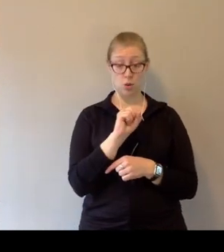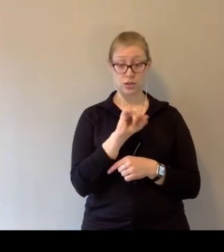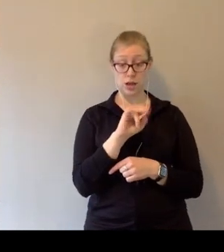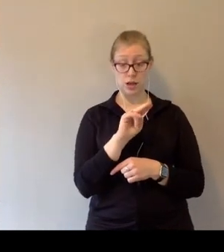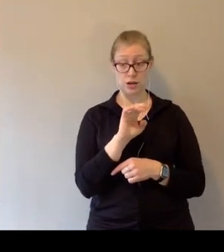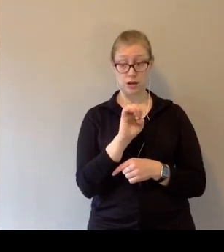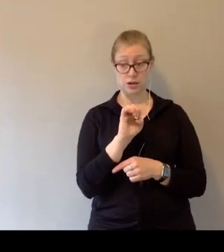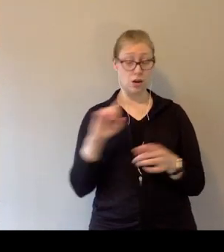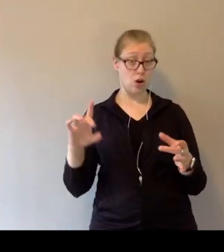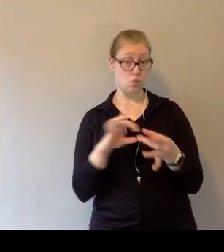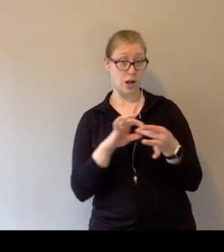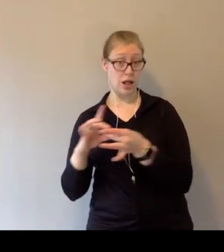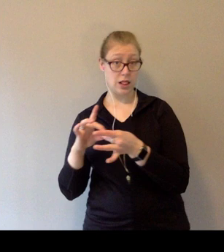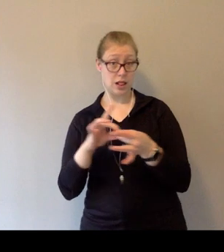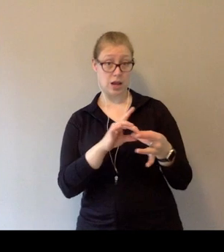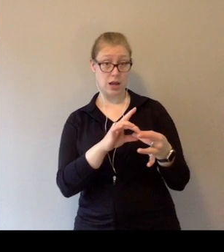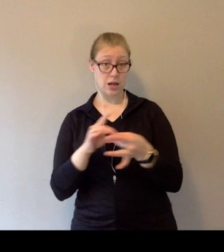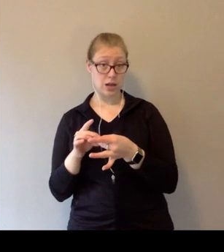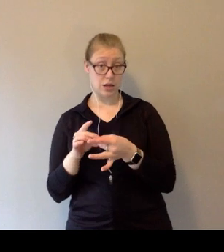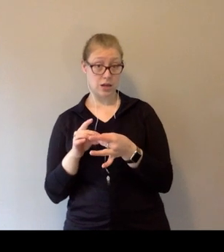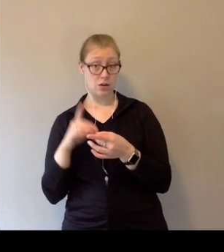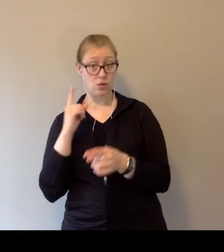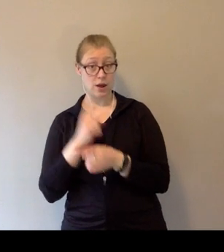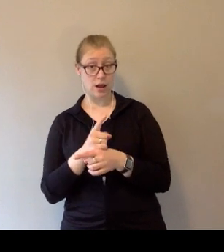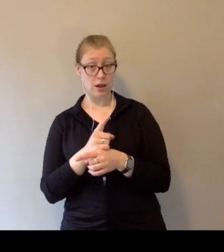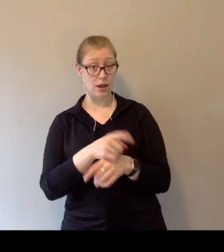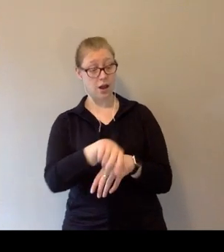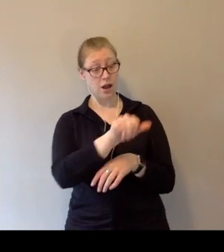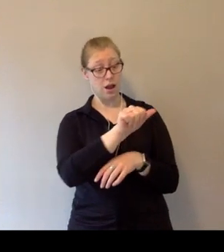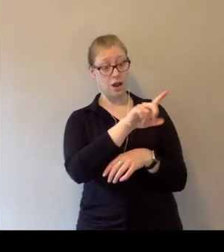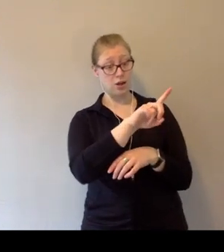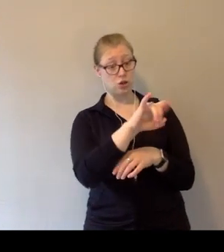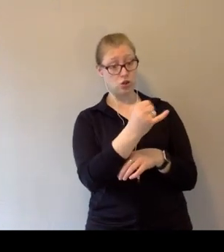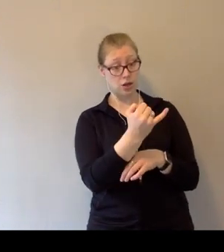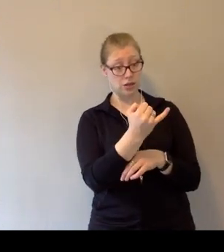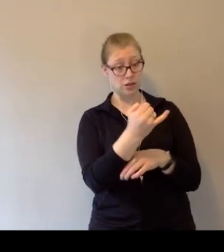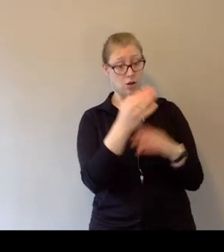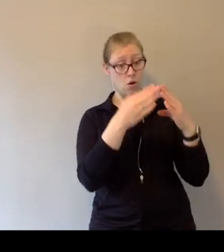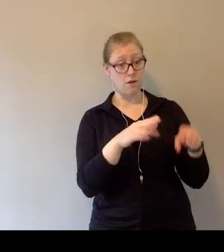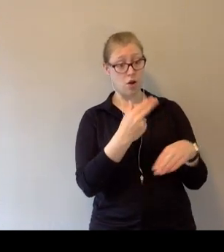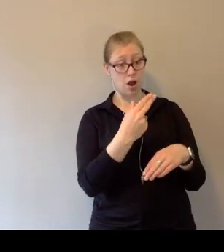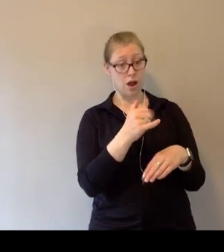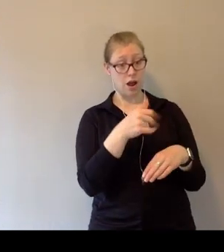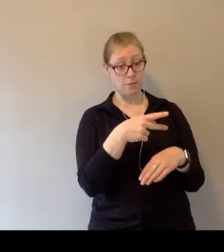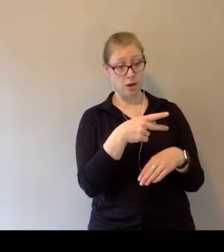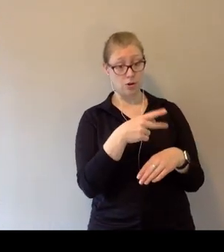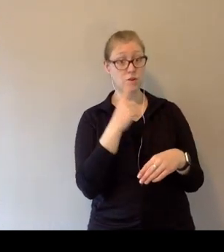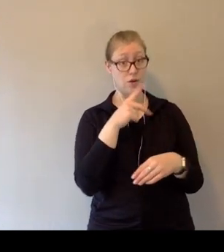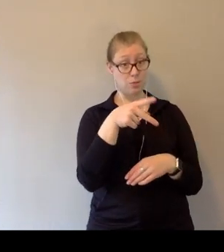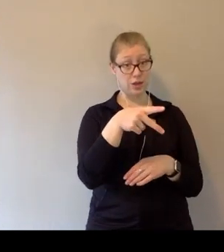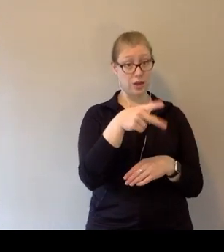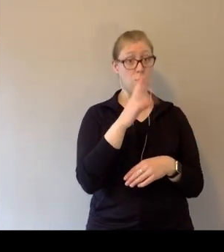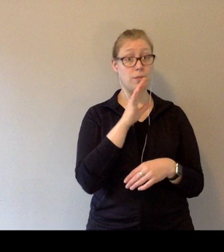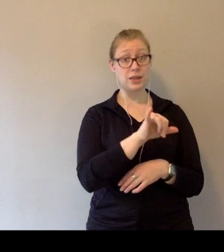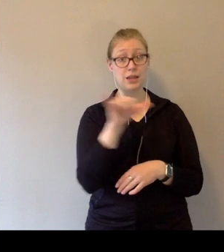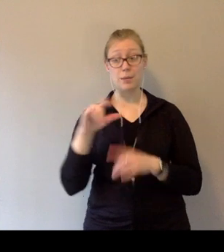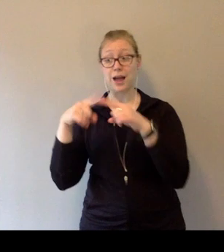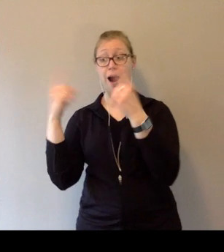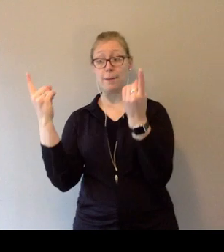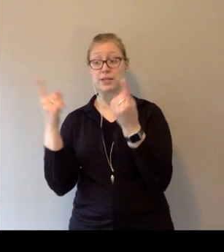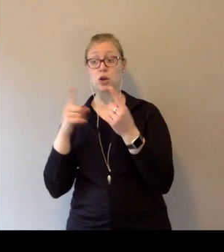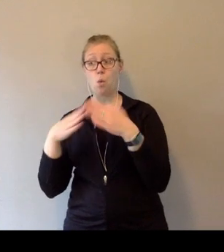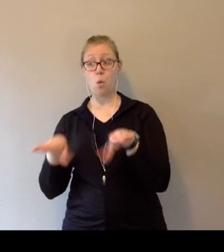the adjacent over hypotenuse for P, that's going to be the same as the opposite over hypotenuse for Q, and vice versa. And so,